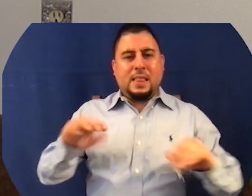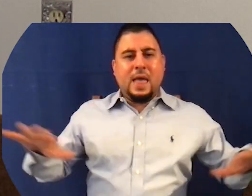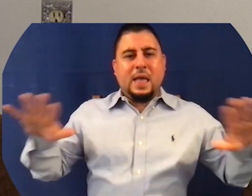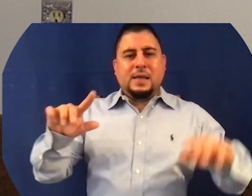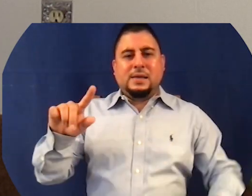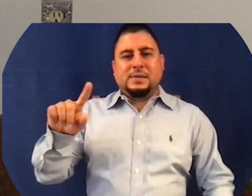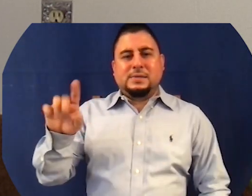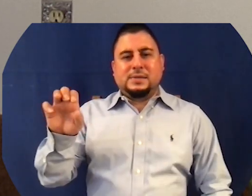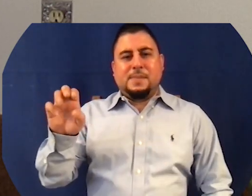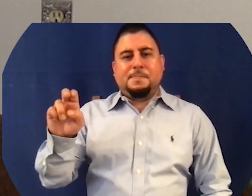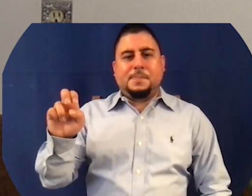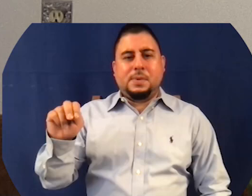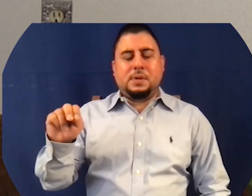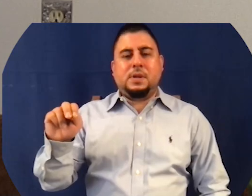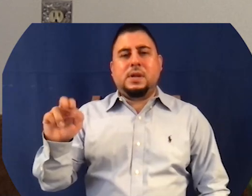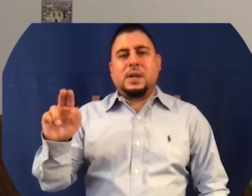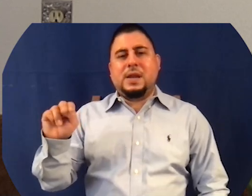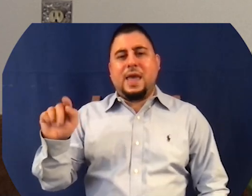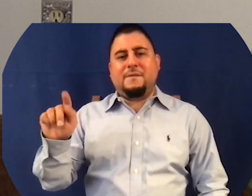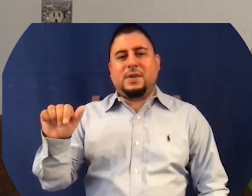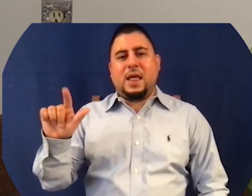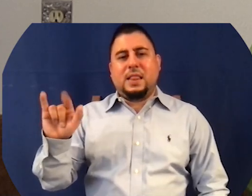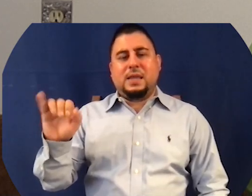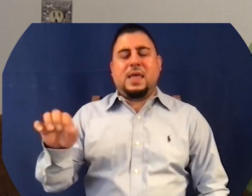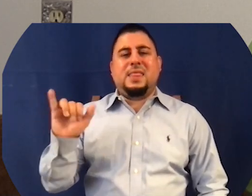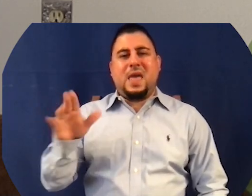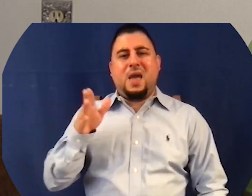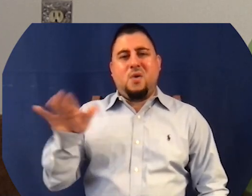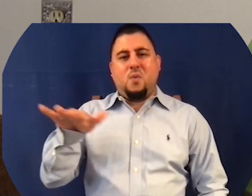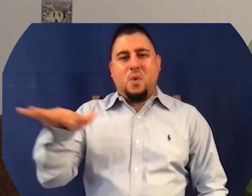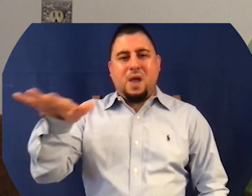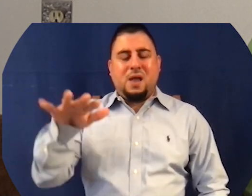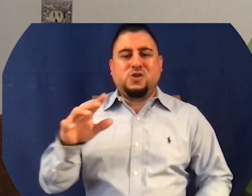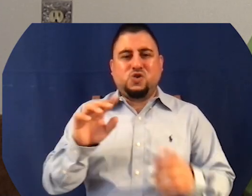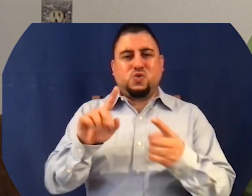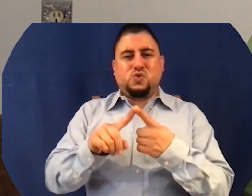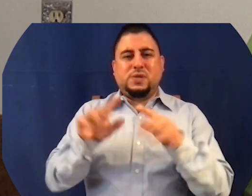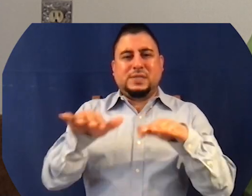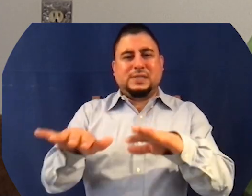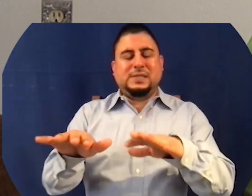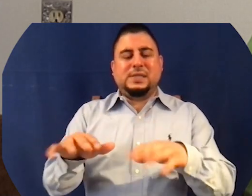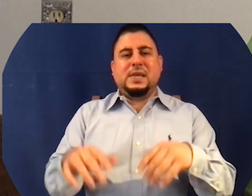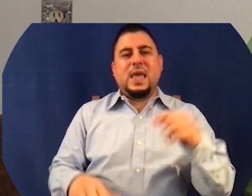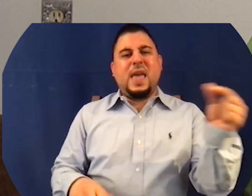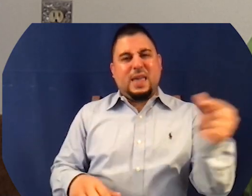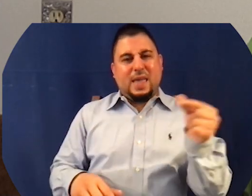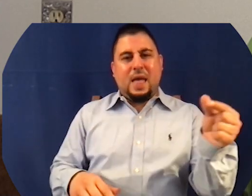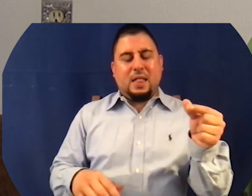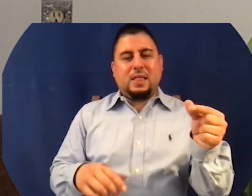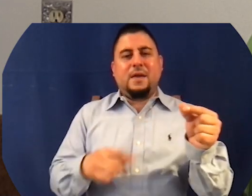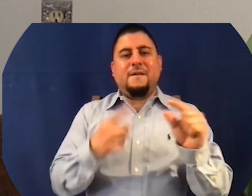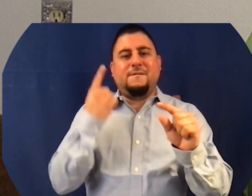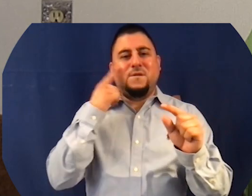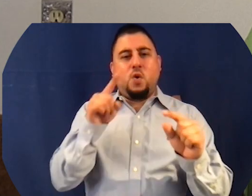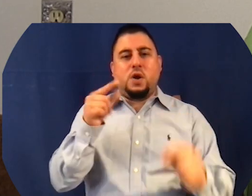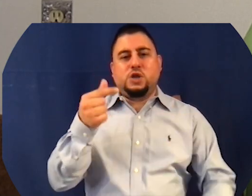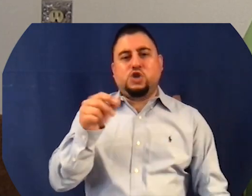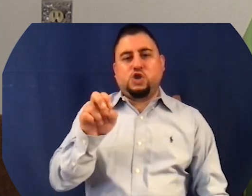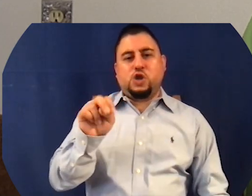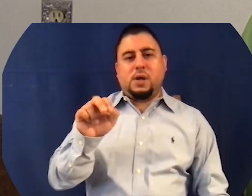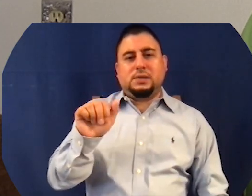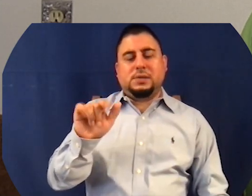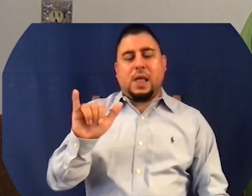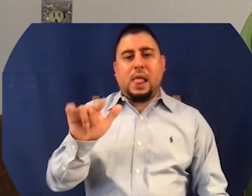and land of Naphtali, the way to the sea beyond the Jordan, Galilee of the Gentiles.